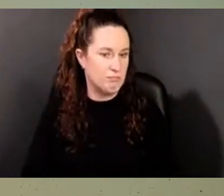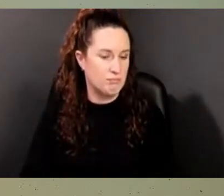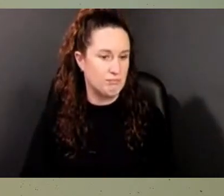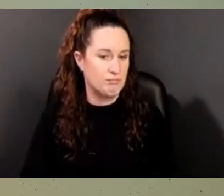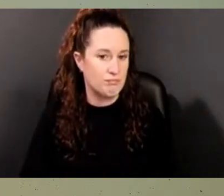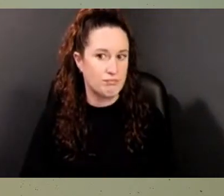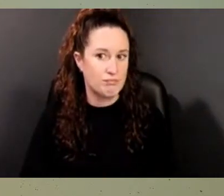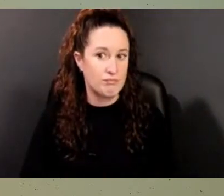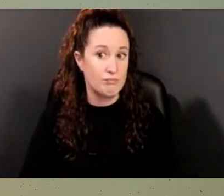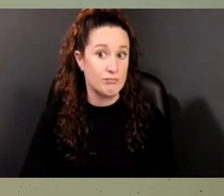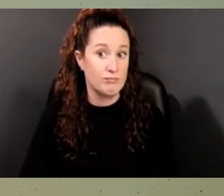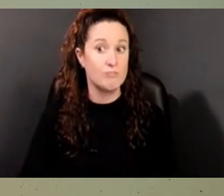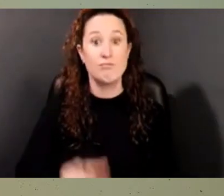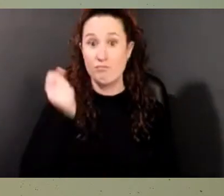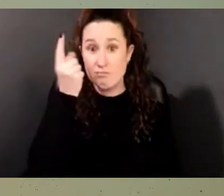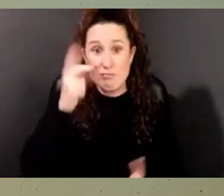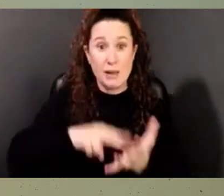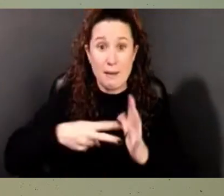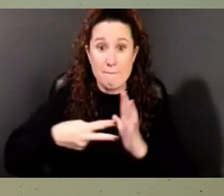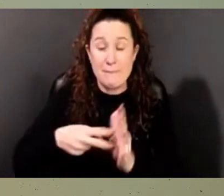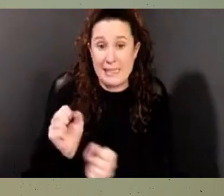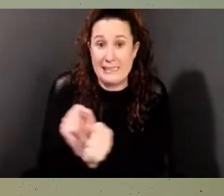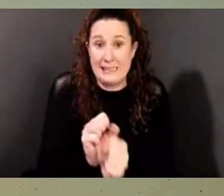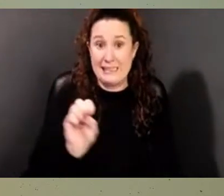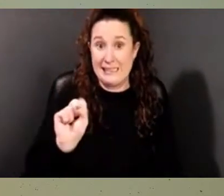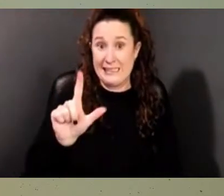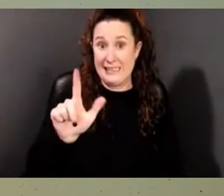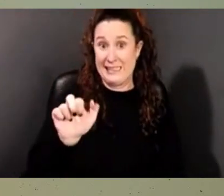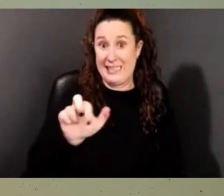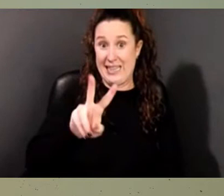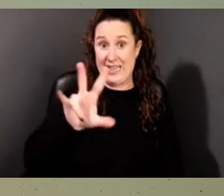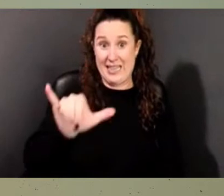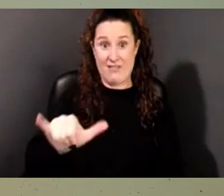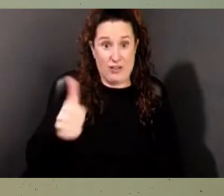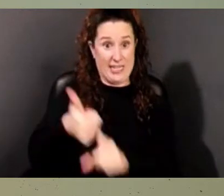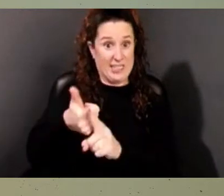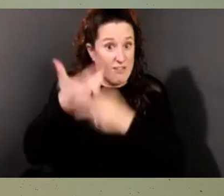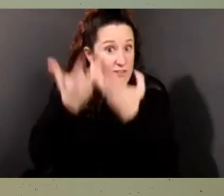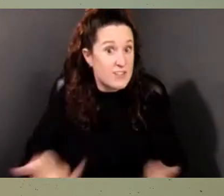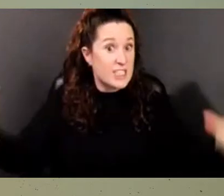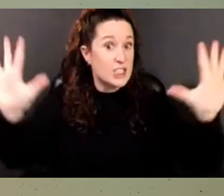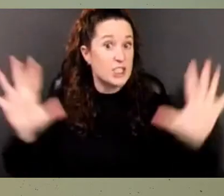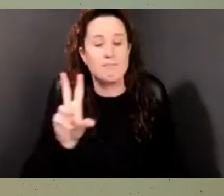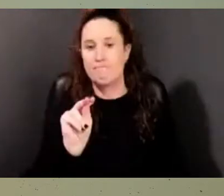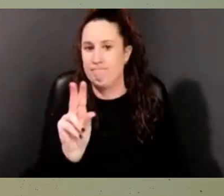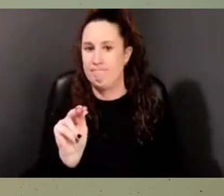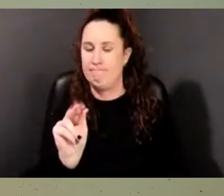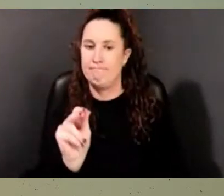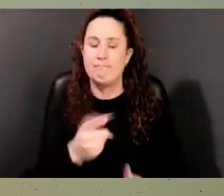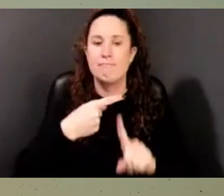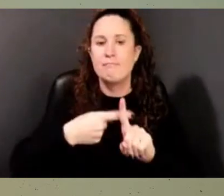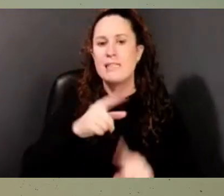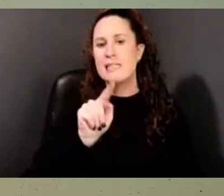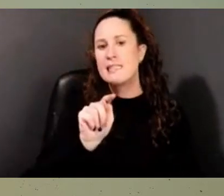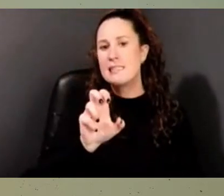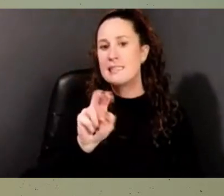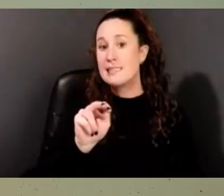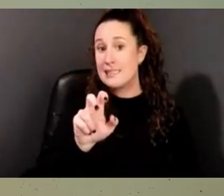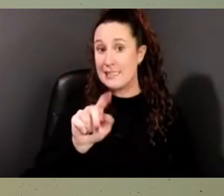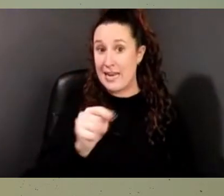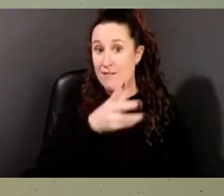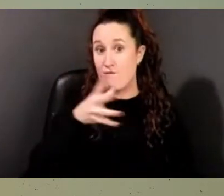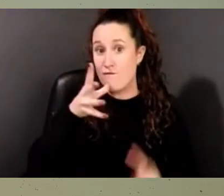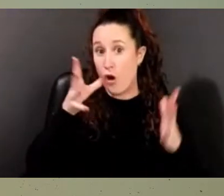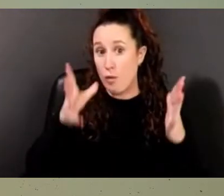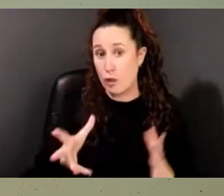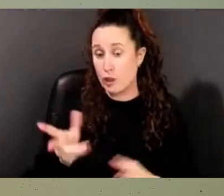But this did not end slavery at the John Dickinson Plantation. Tenant farmers who leased lands from John Dickinson continued